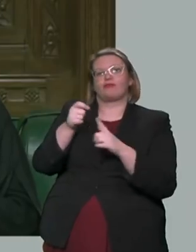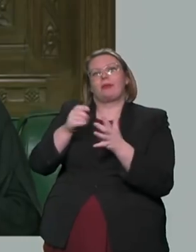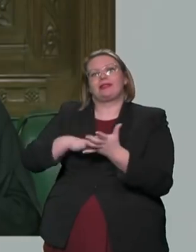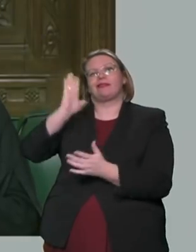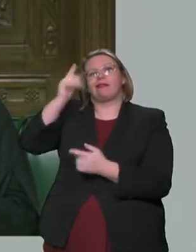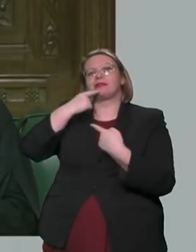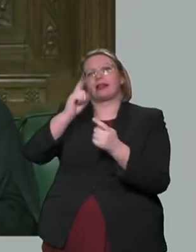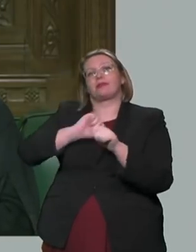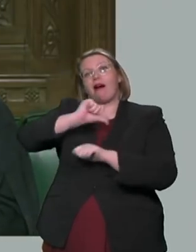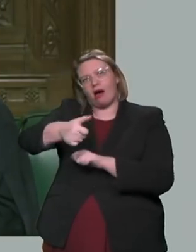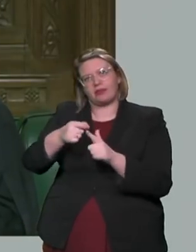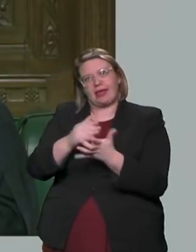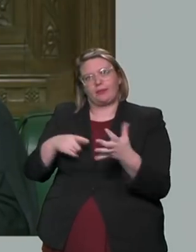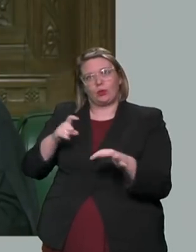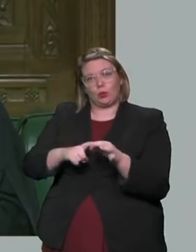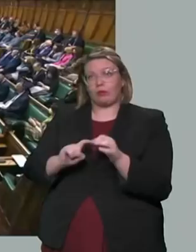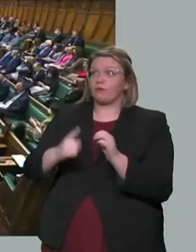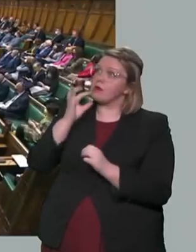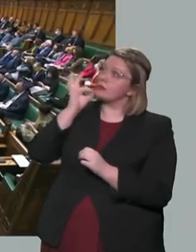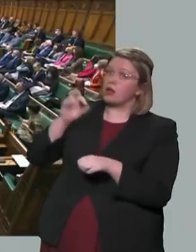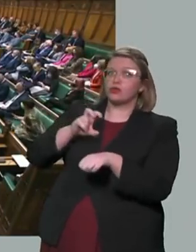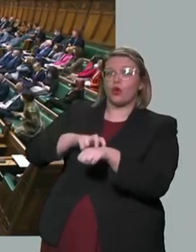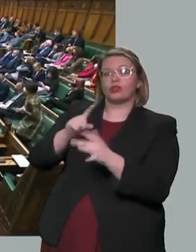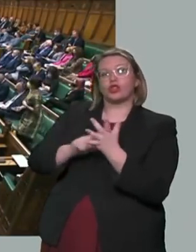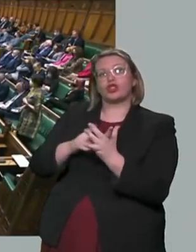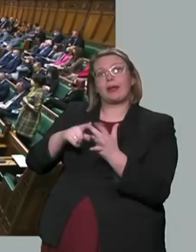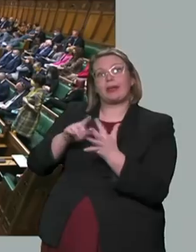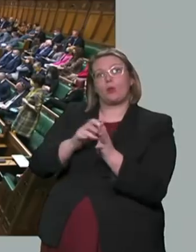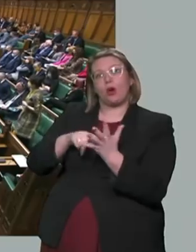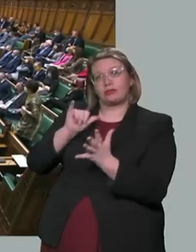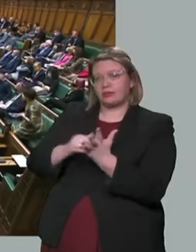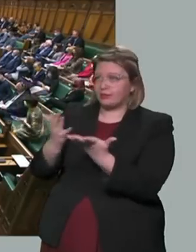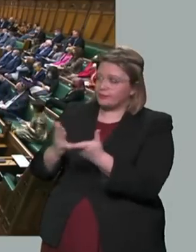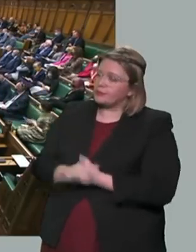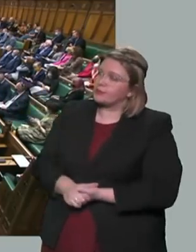I now call Dr. Jamie Wallace. Well, Mr. Speaker.